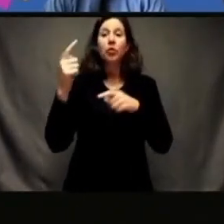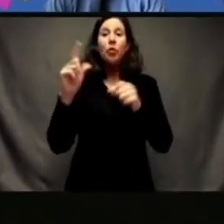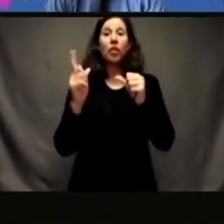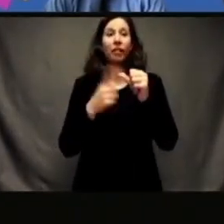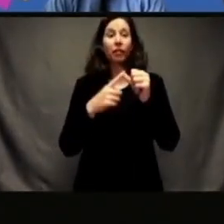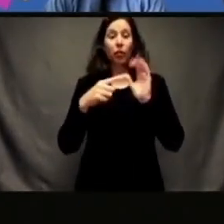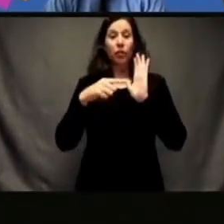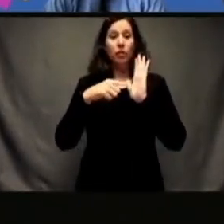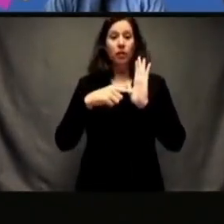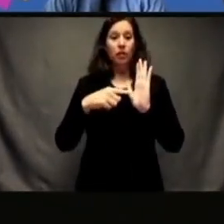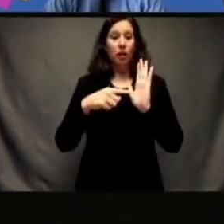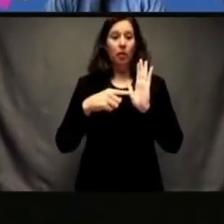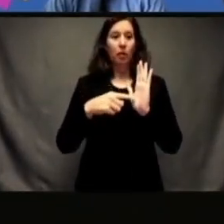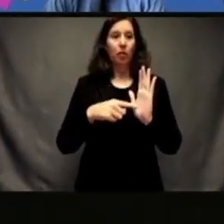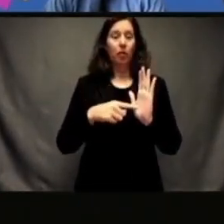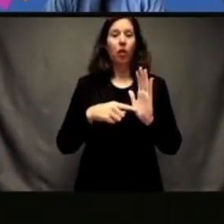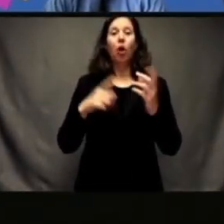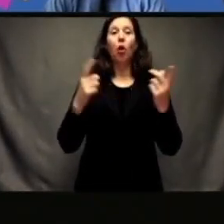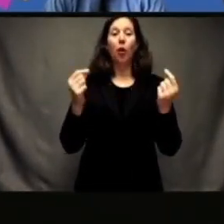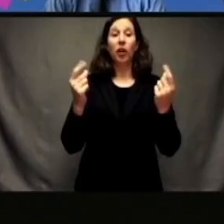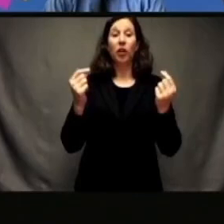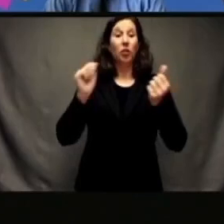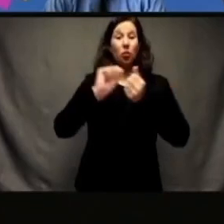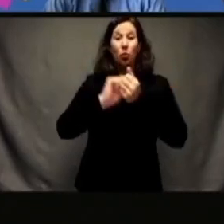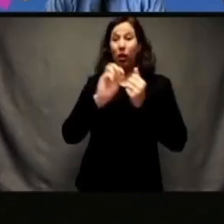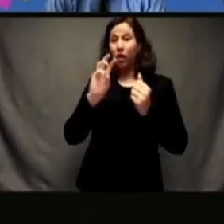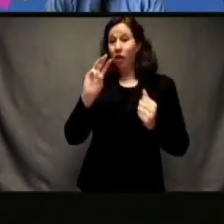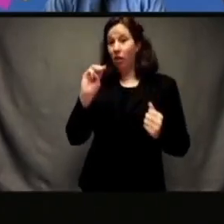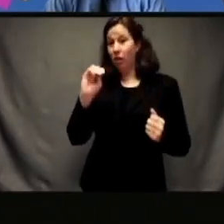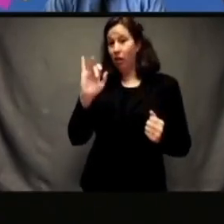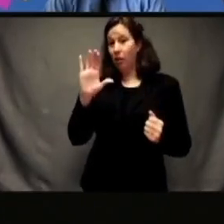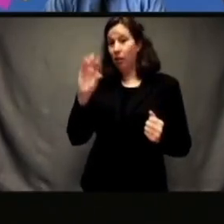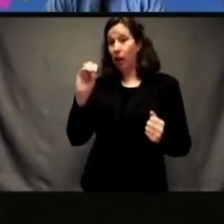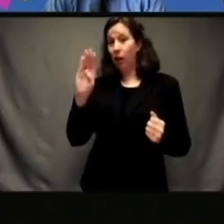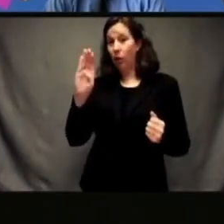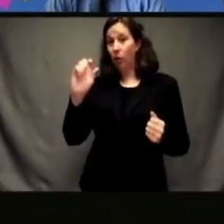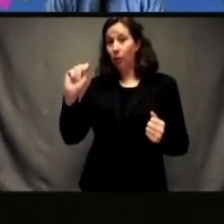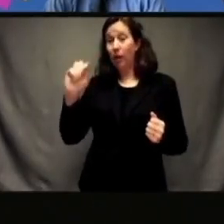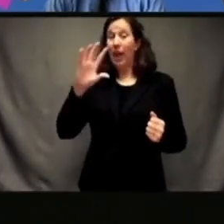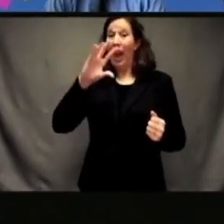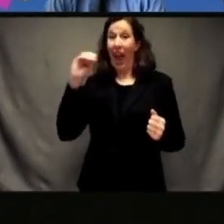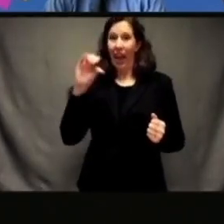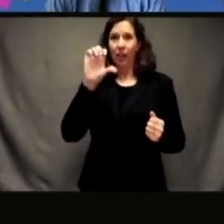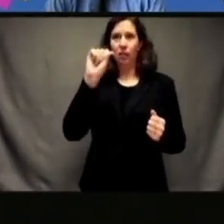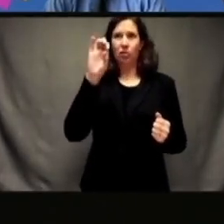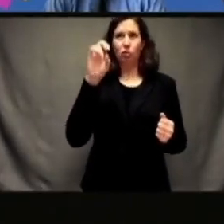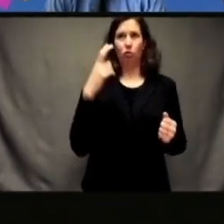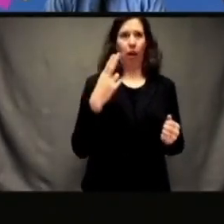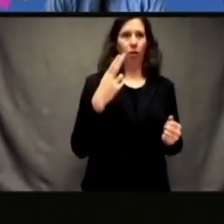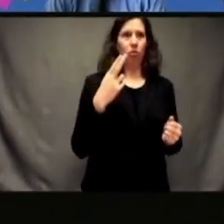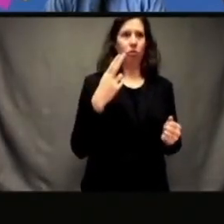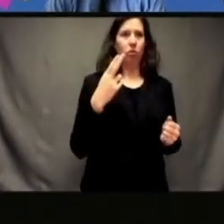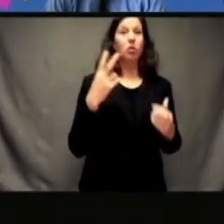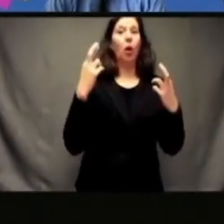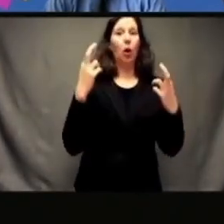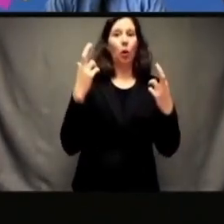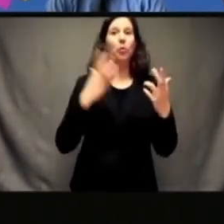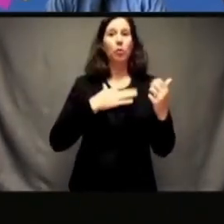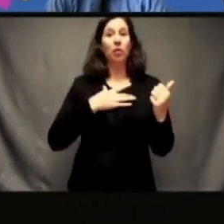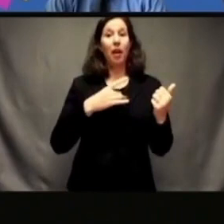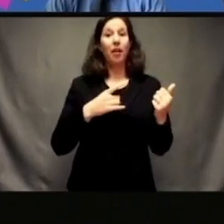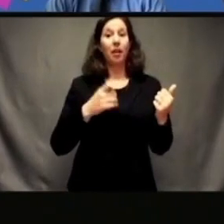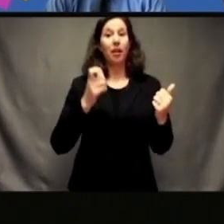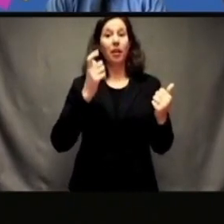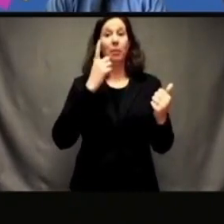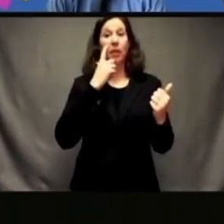of what can you do with microbit and Scratch, and I hope you like it because